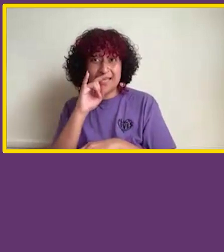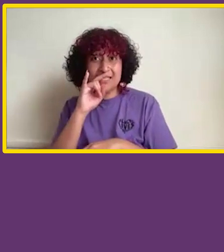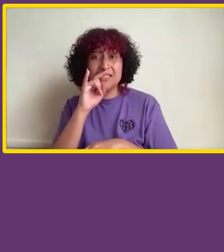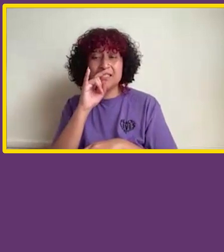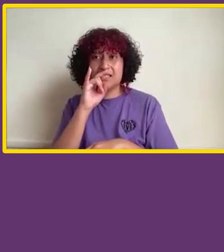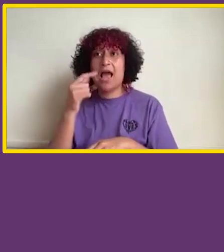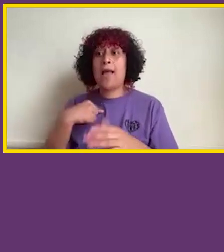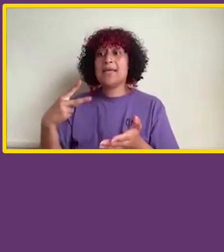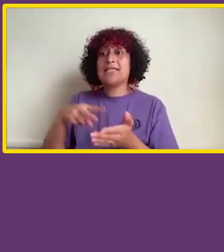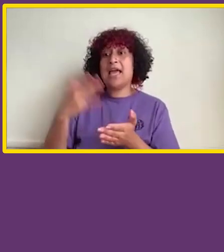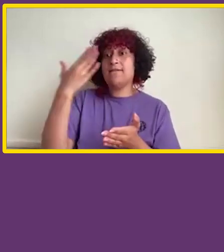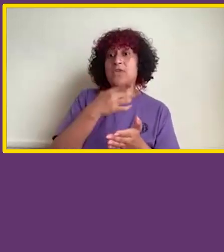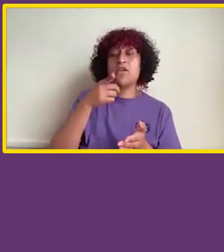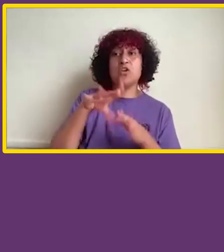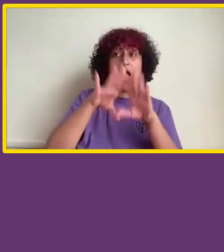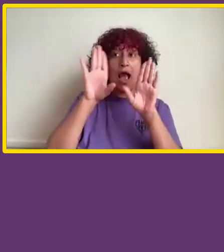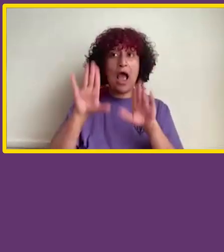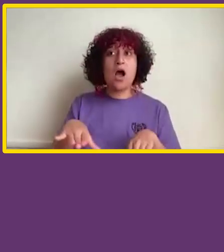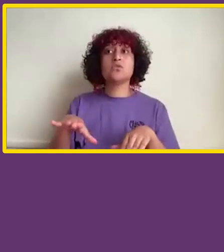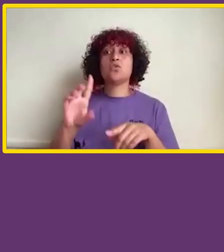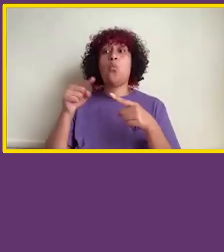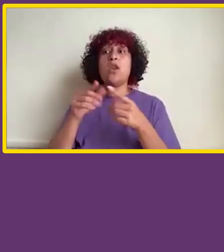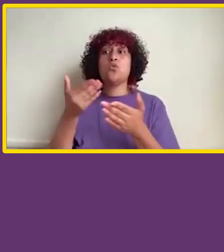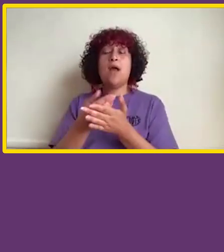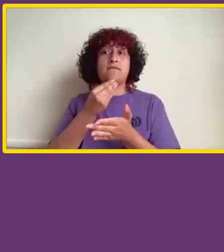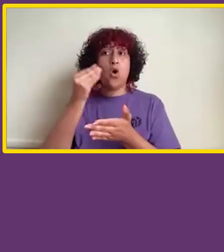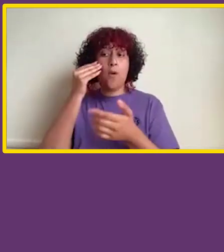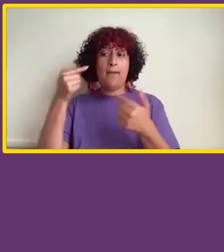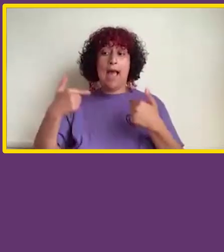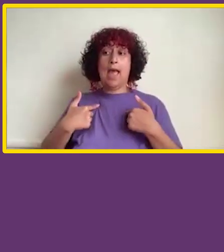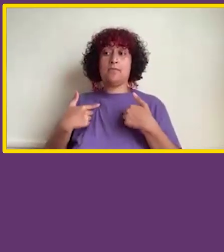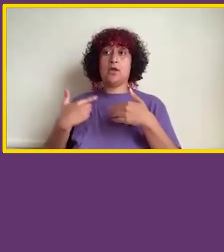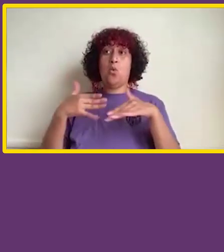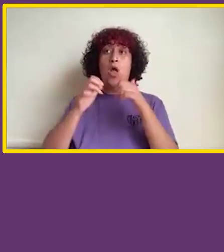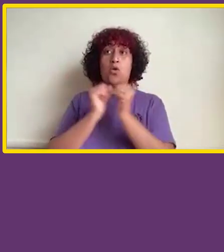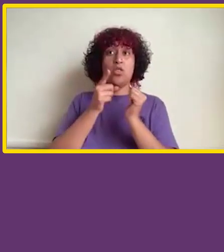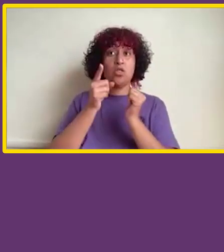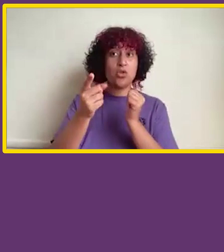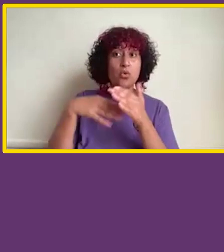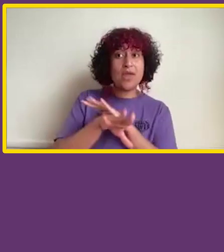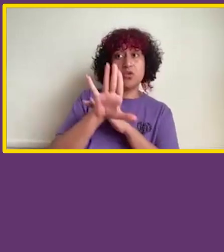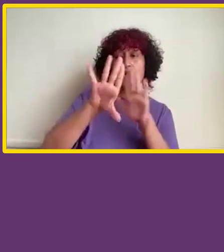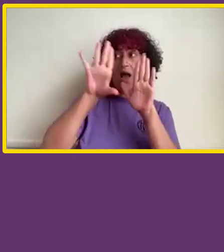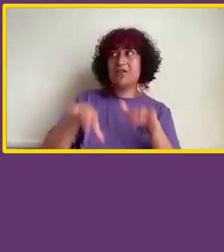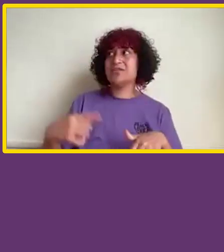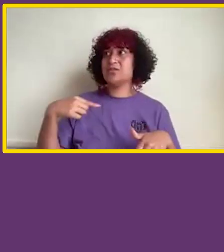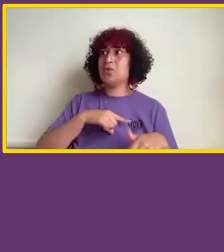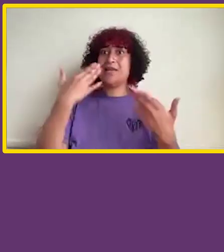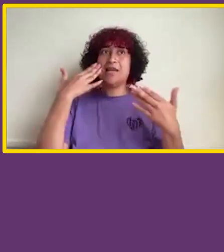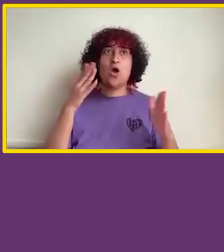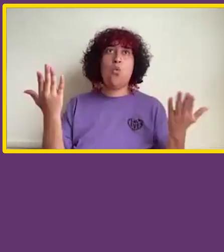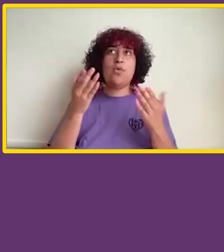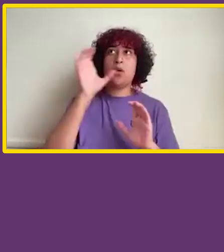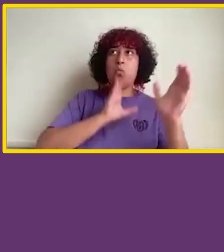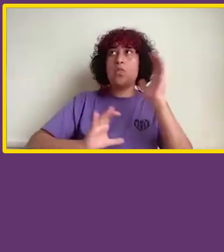I'm going to walk you to the house. Because we didn't know what they were looking for. We didn't know